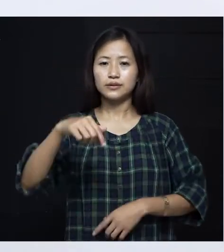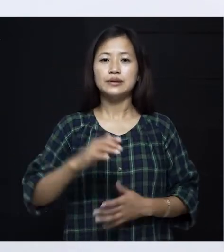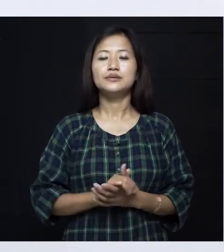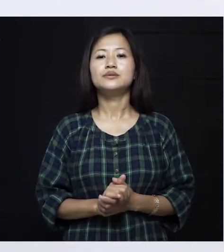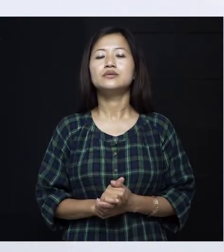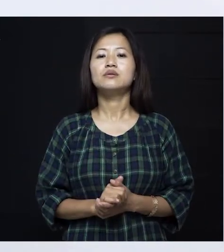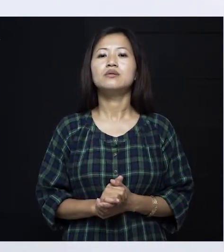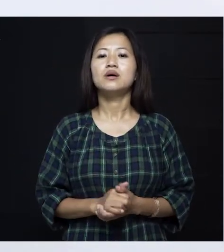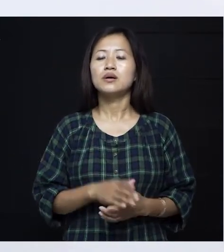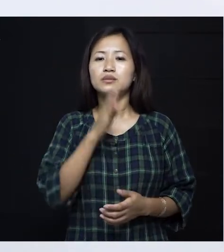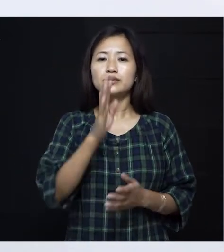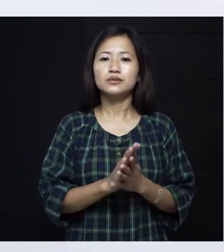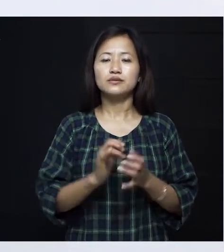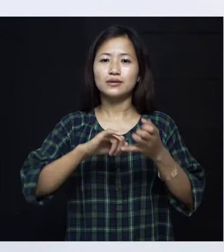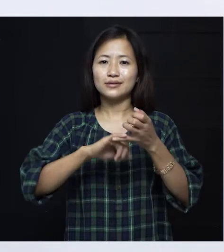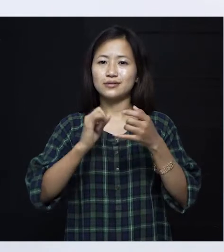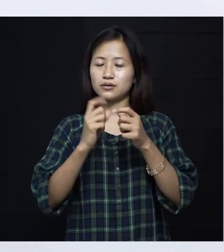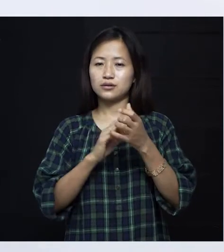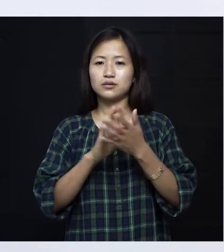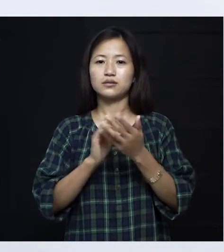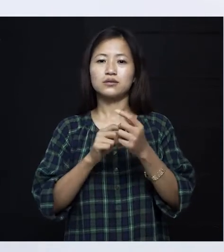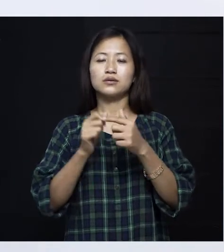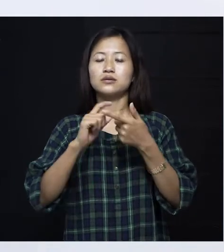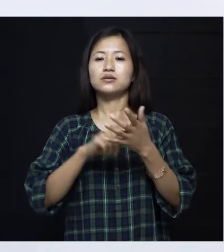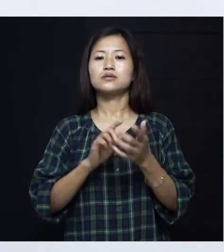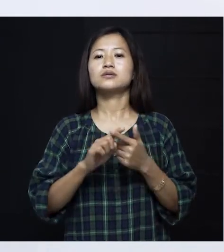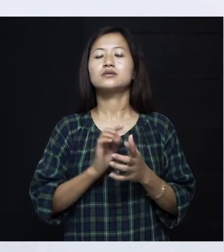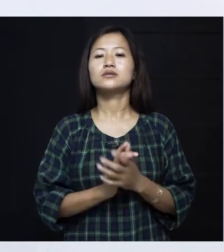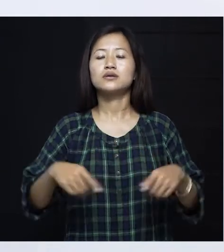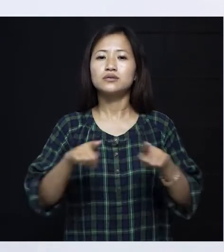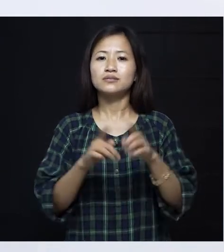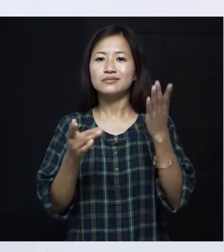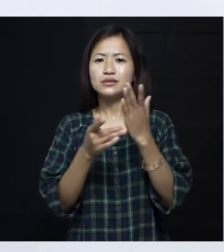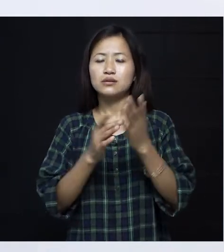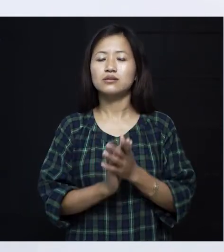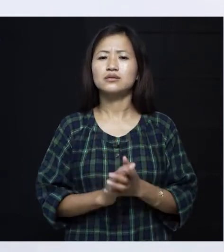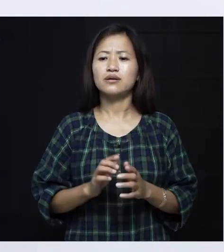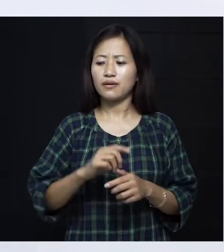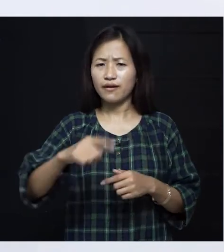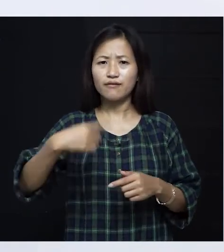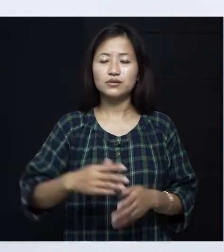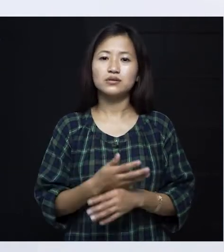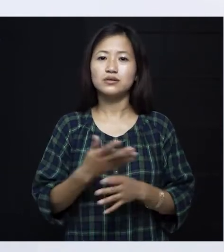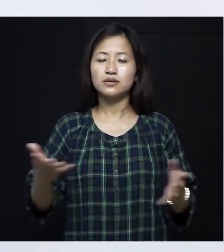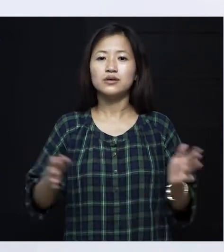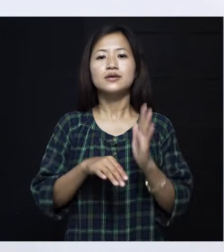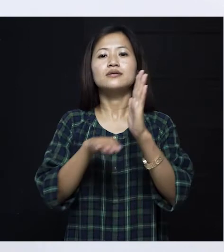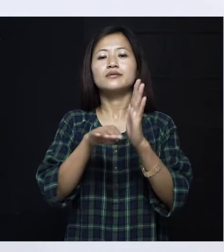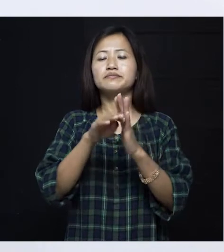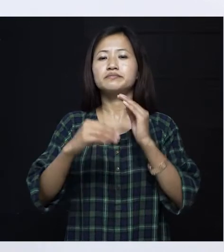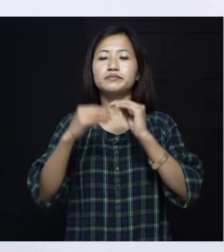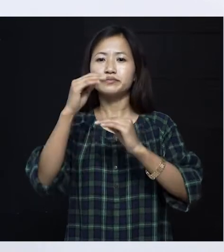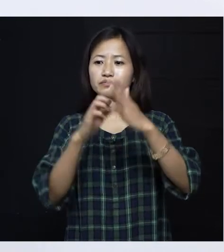okay, now because of science and technology, okay, because of science and technology, everything has developed so